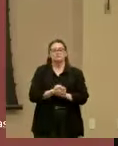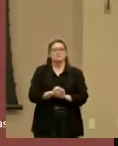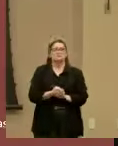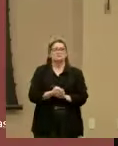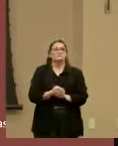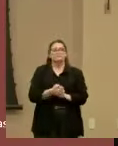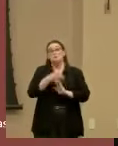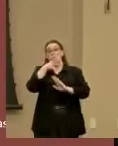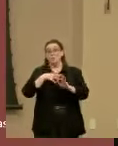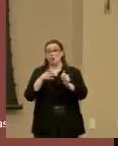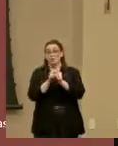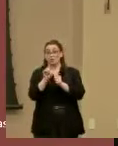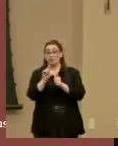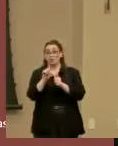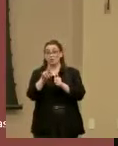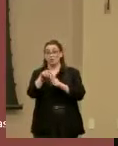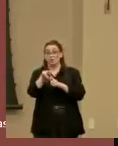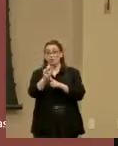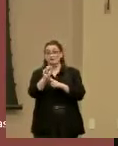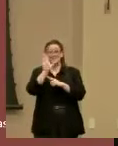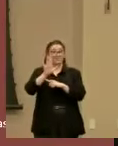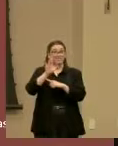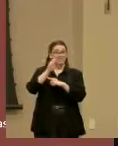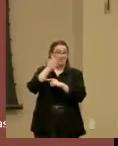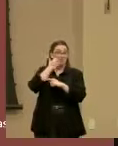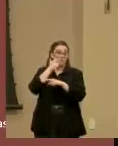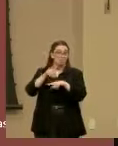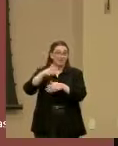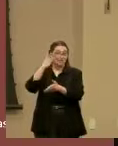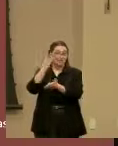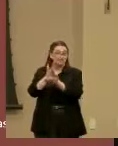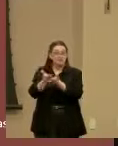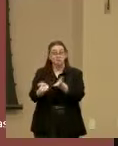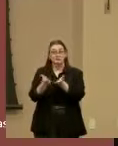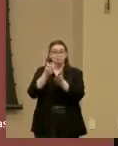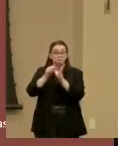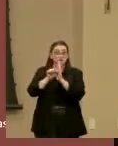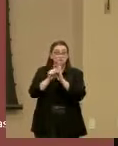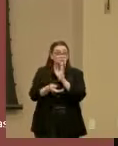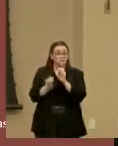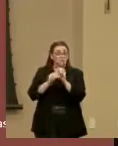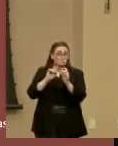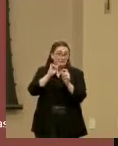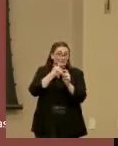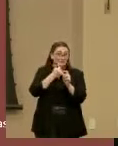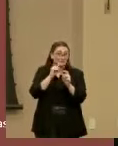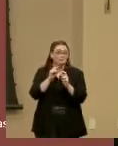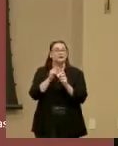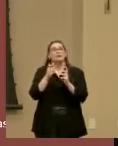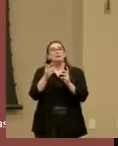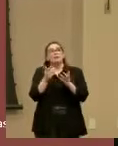So do women with lupus experience more severe menopause is something that has also been brought up by some of my patients. There is